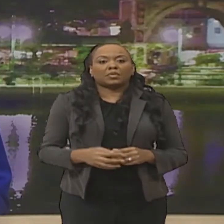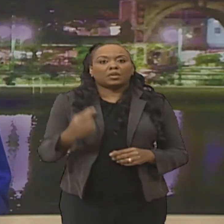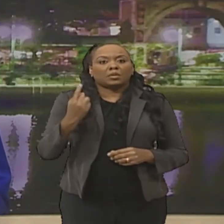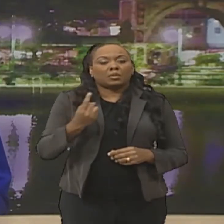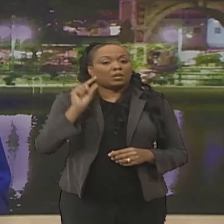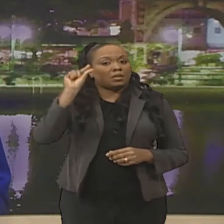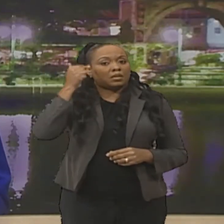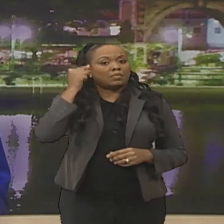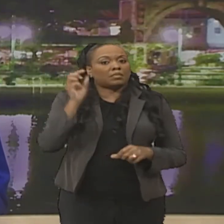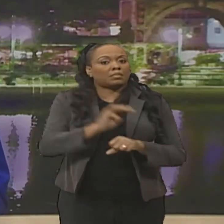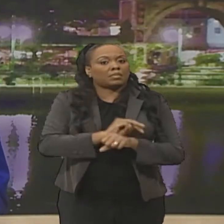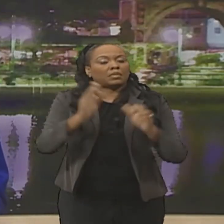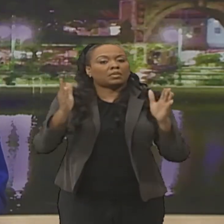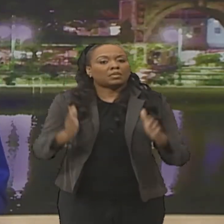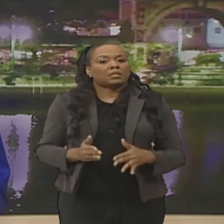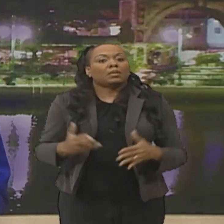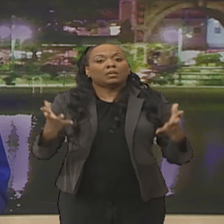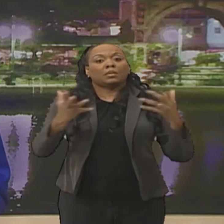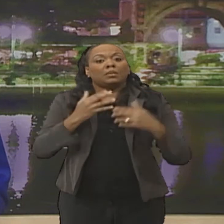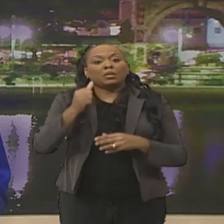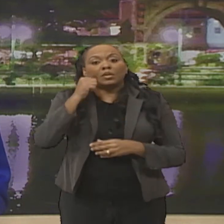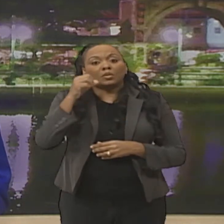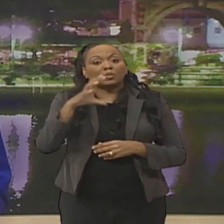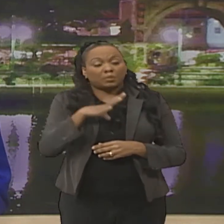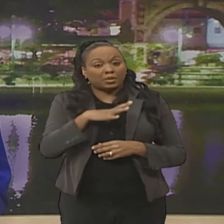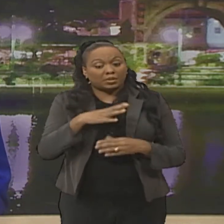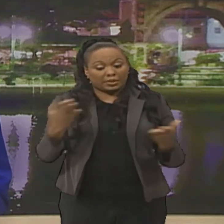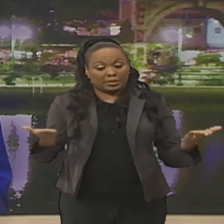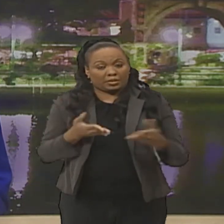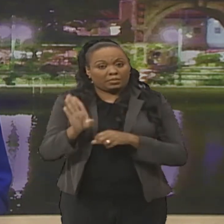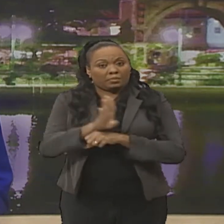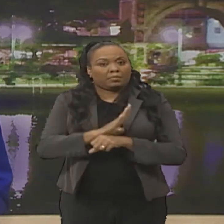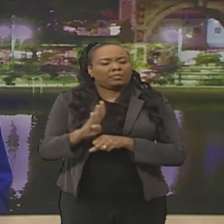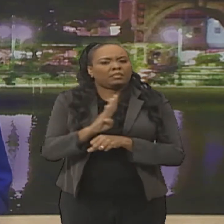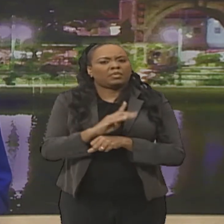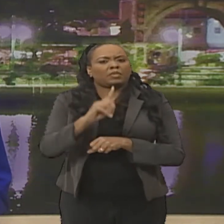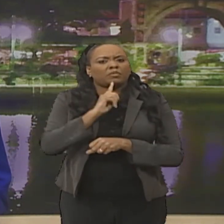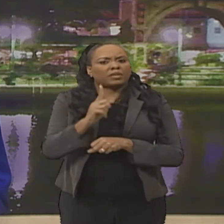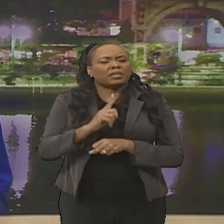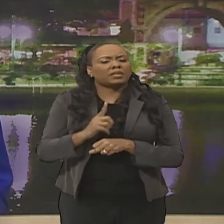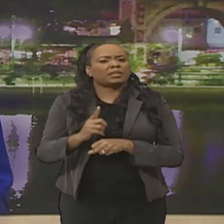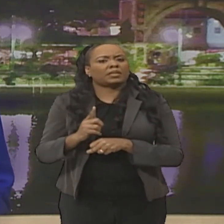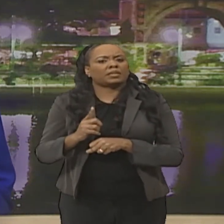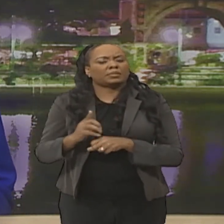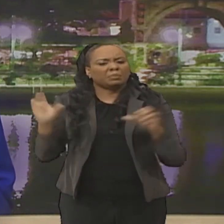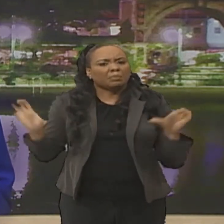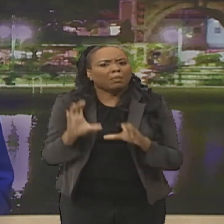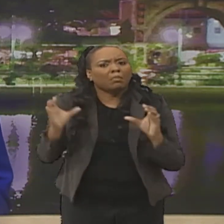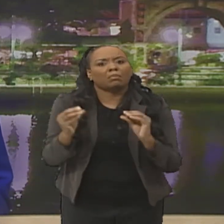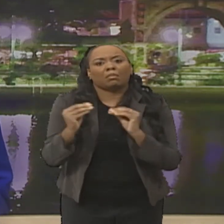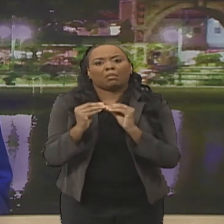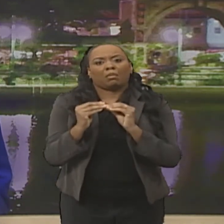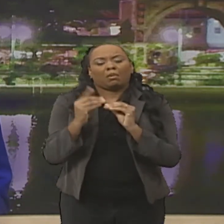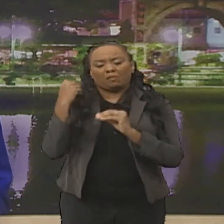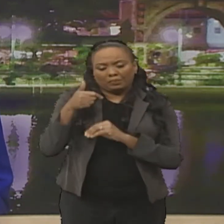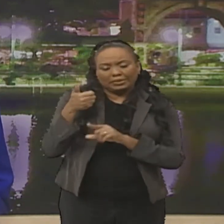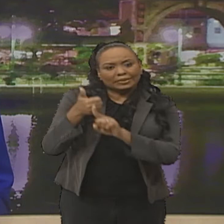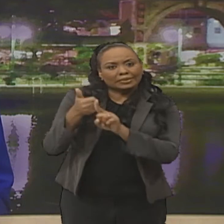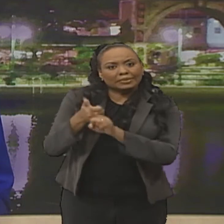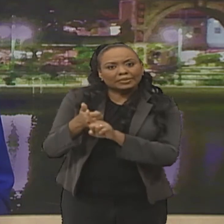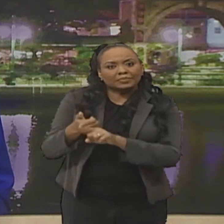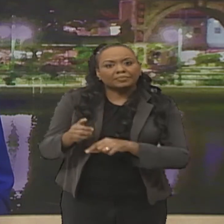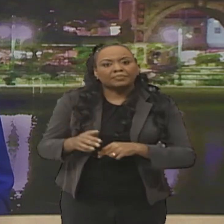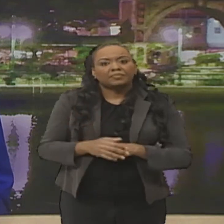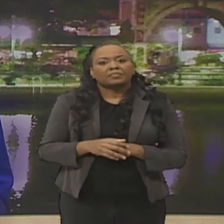A government minister is making a special appeal for Barbadian women to do more to advance their cause. Minister in the Ministry of